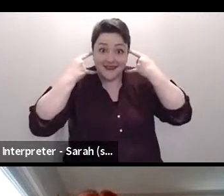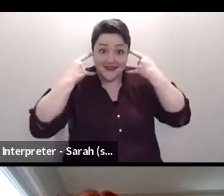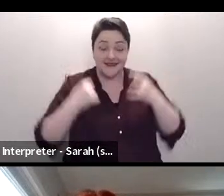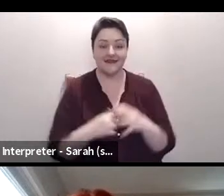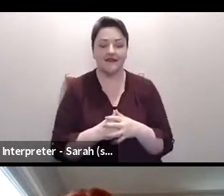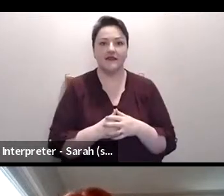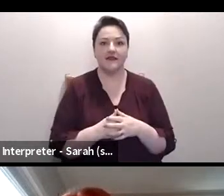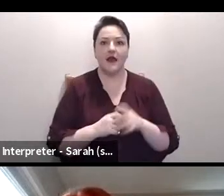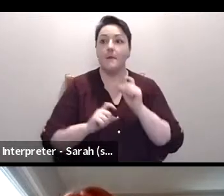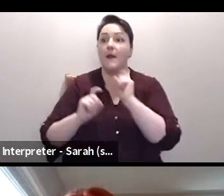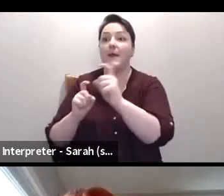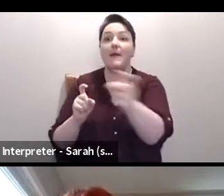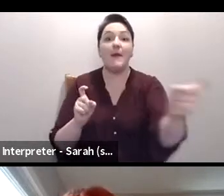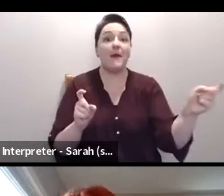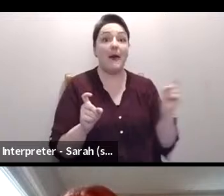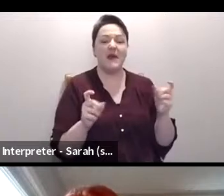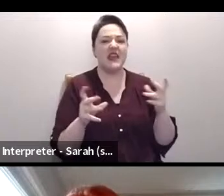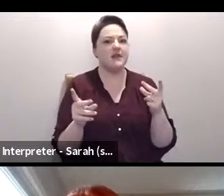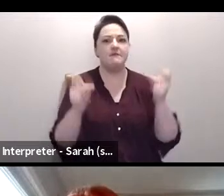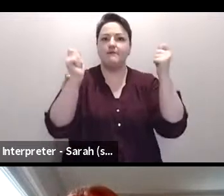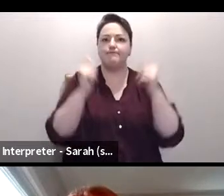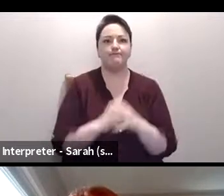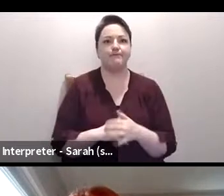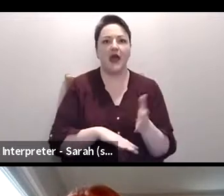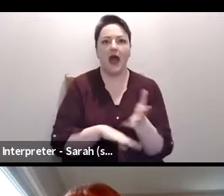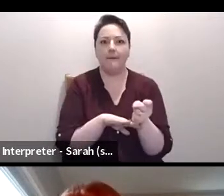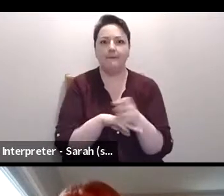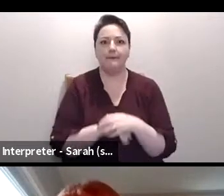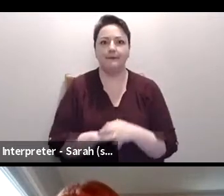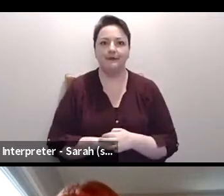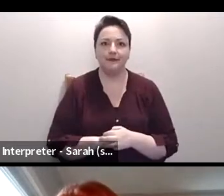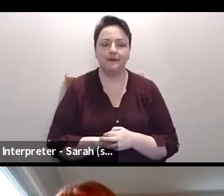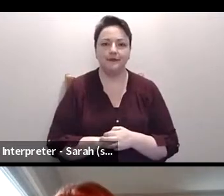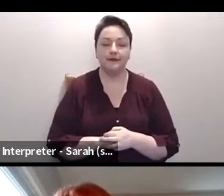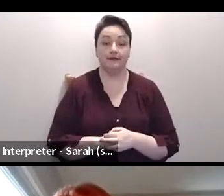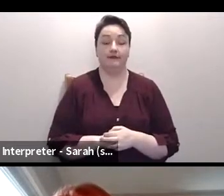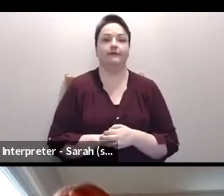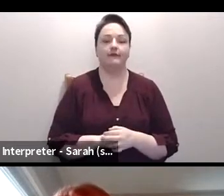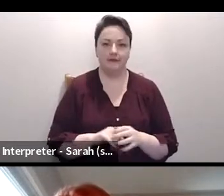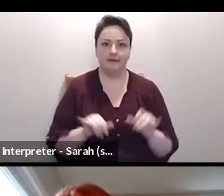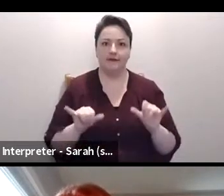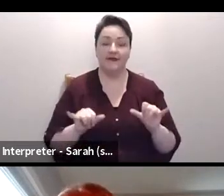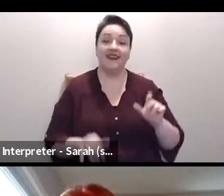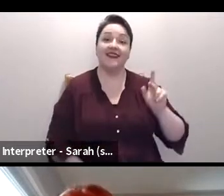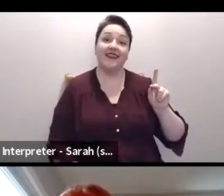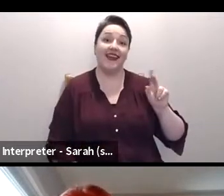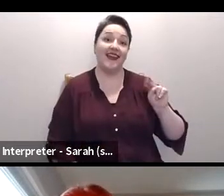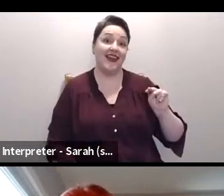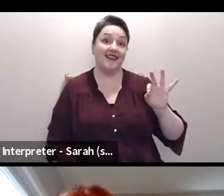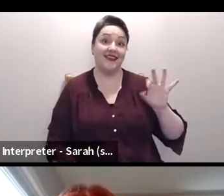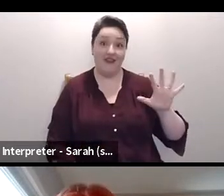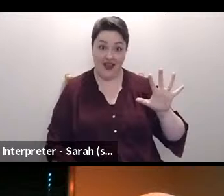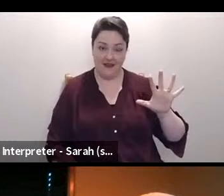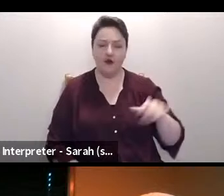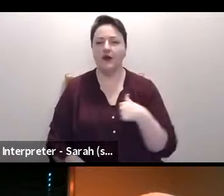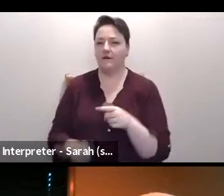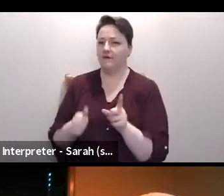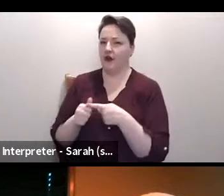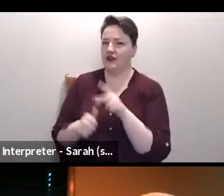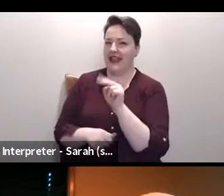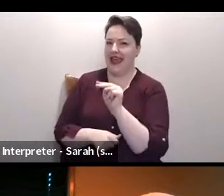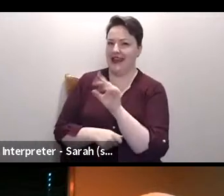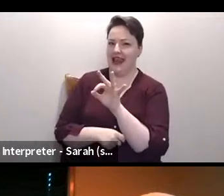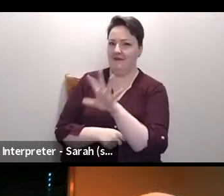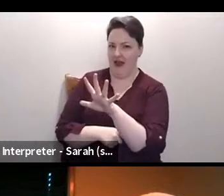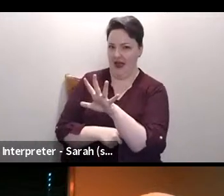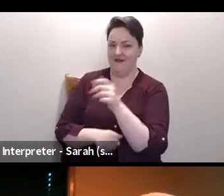are distributed almost immediately. And what we've seen is that the KN95, well, first it was the N95 masks